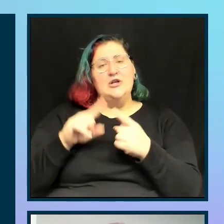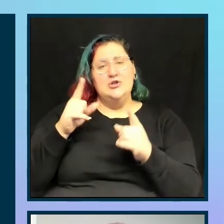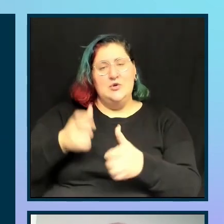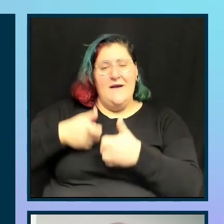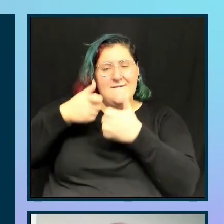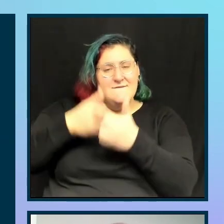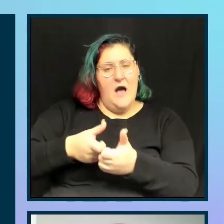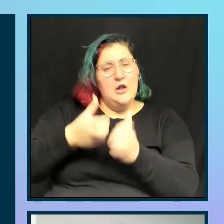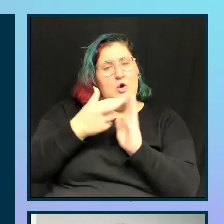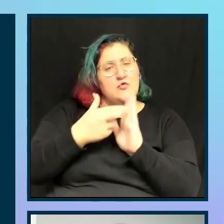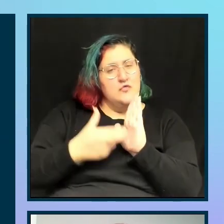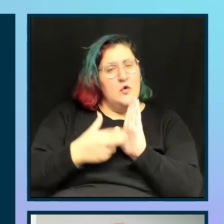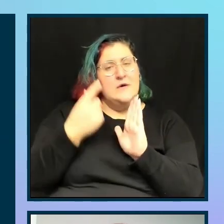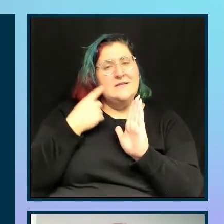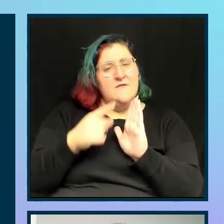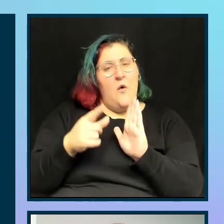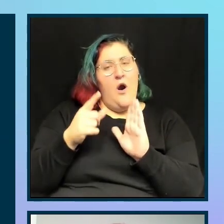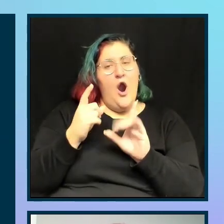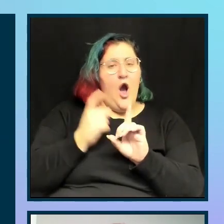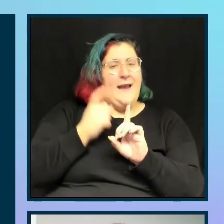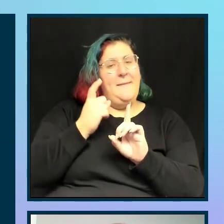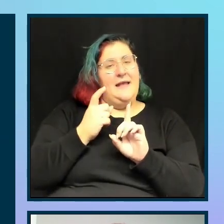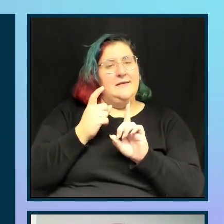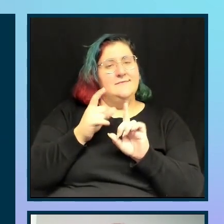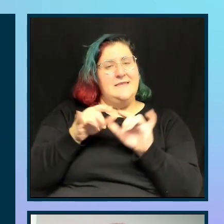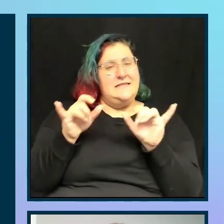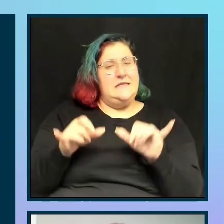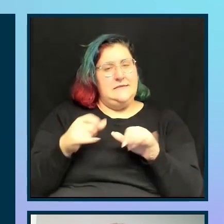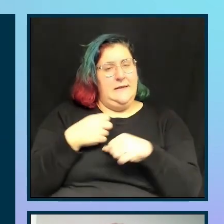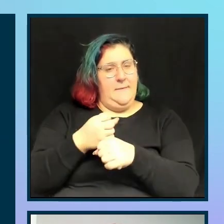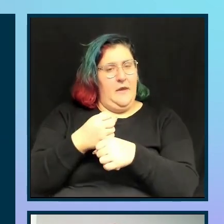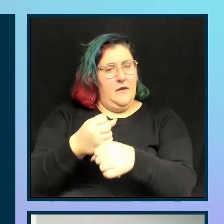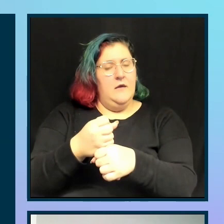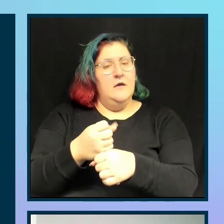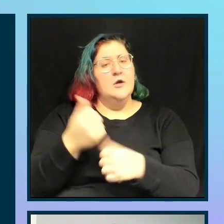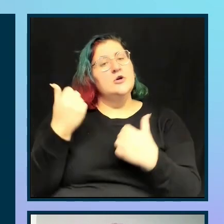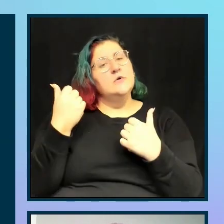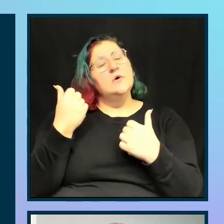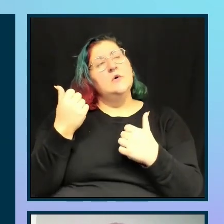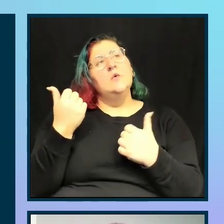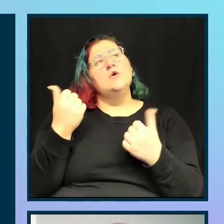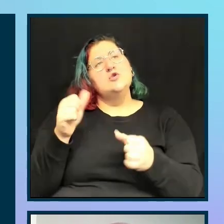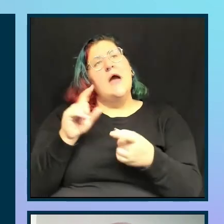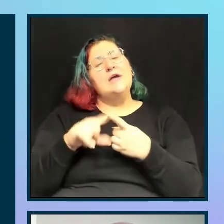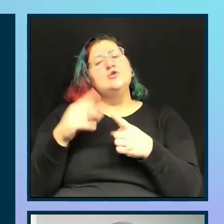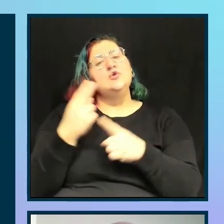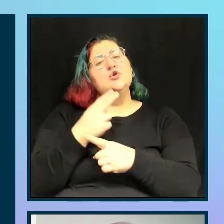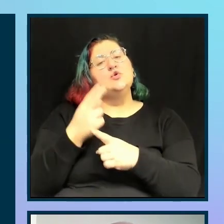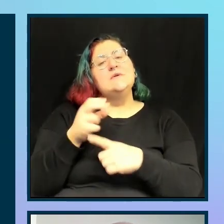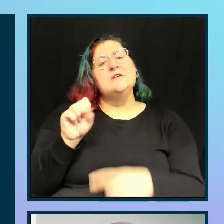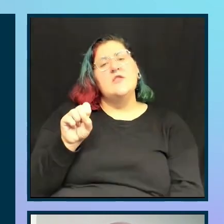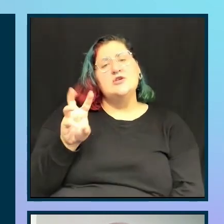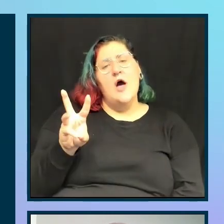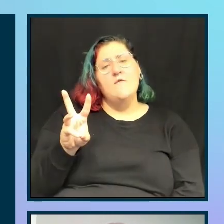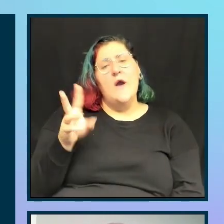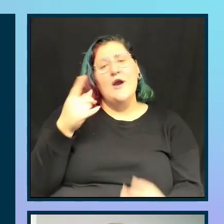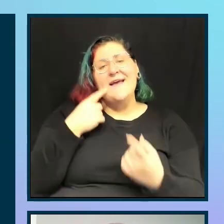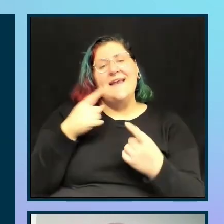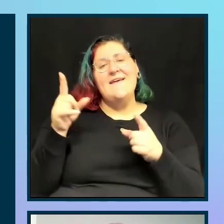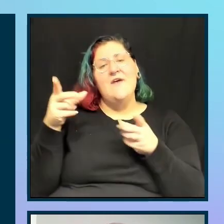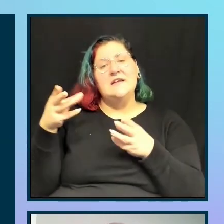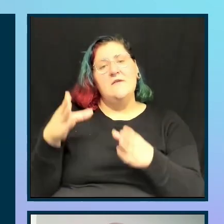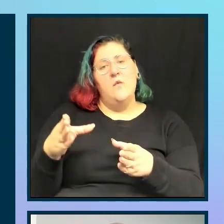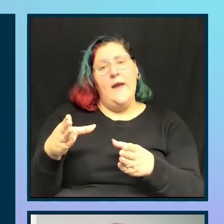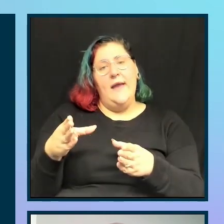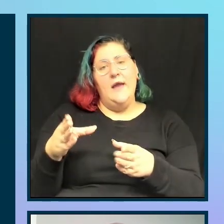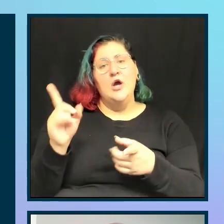of automation. What we're going to be doing is looking to use the software effectively to daisy chain